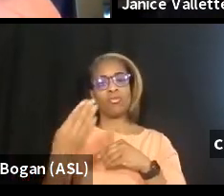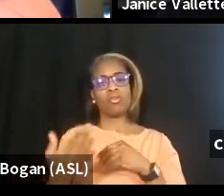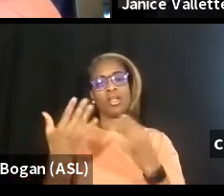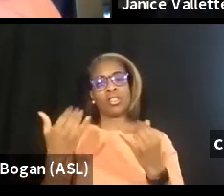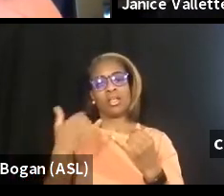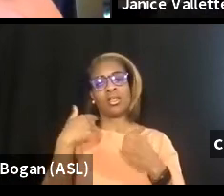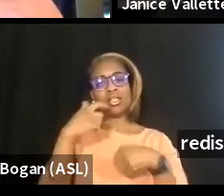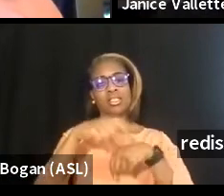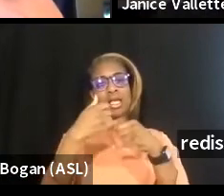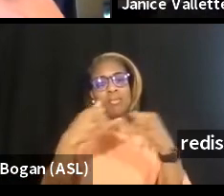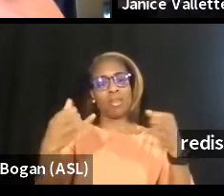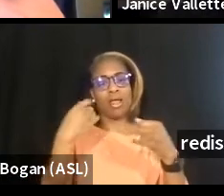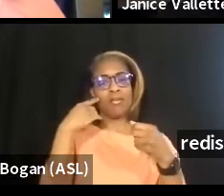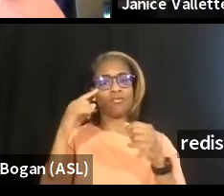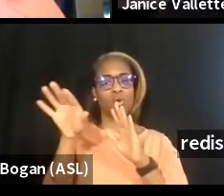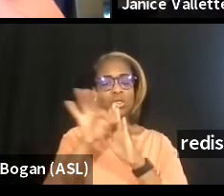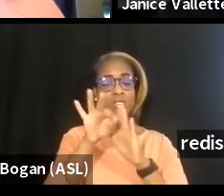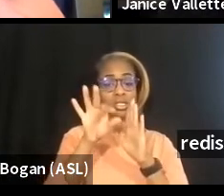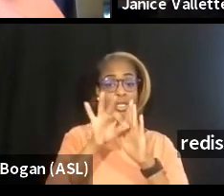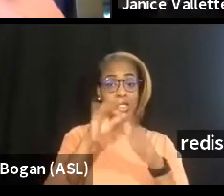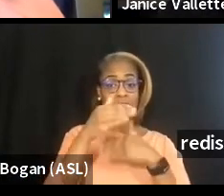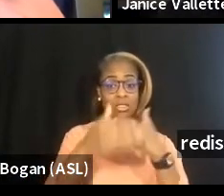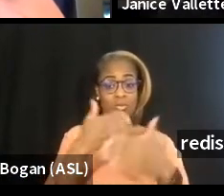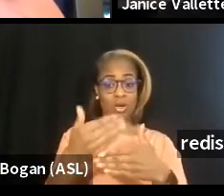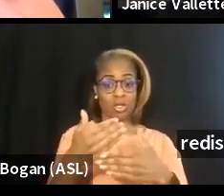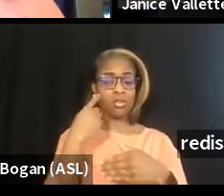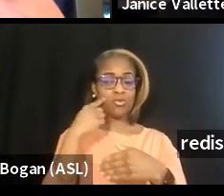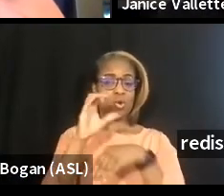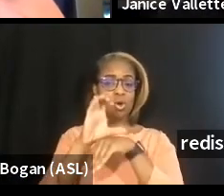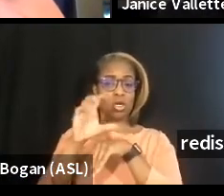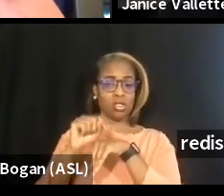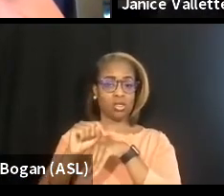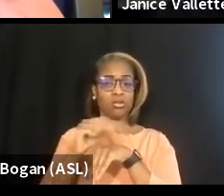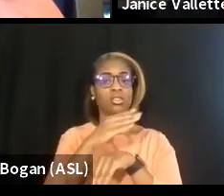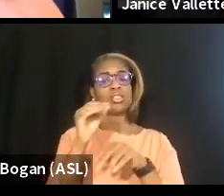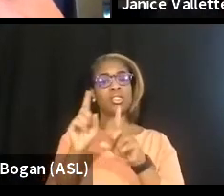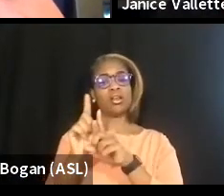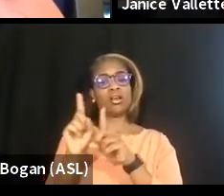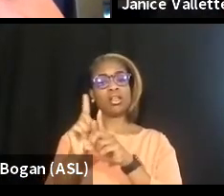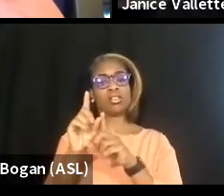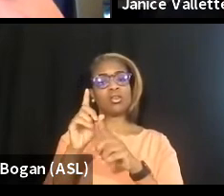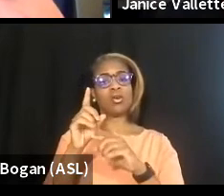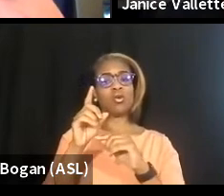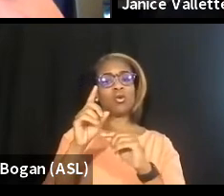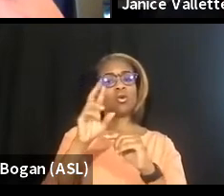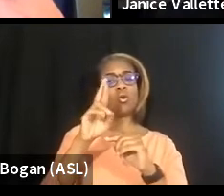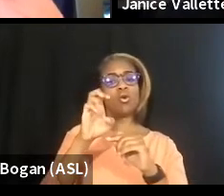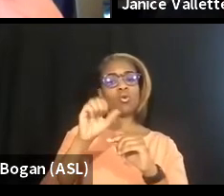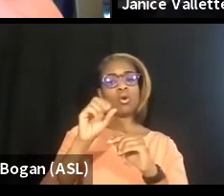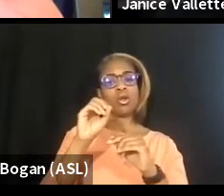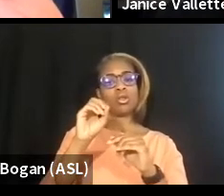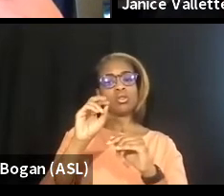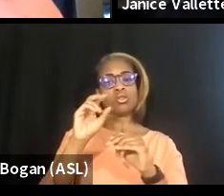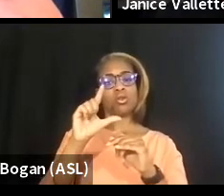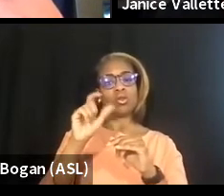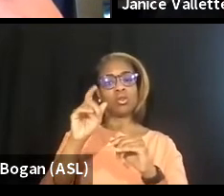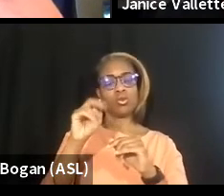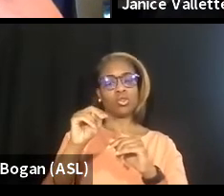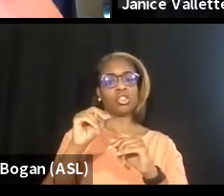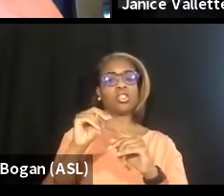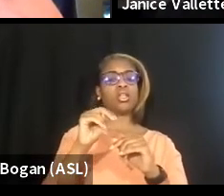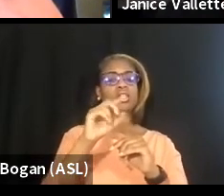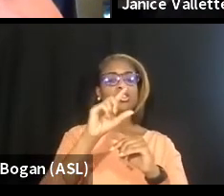the selections process for consultants, as well as draft resolution 2021-0201 to